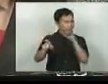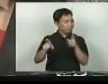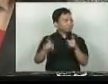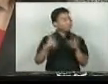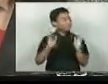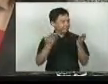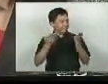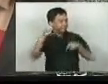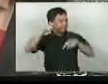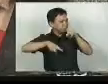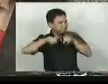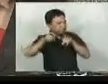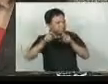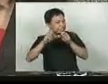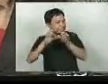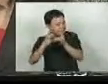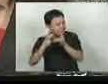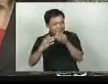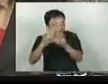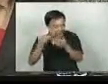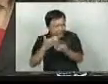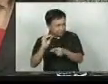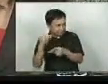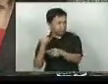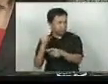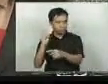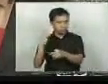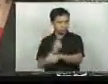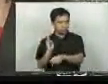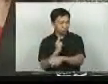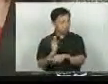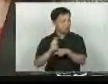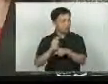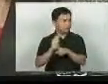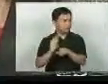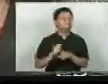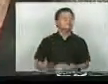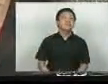have clients that started from not knowing